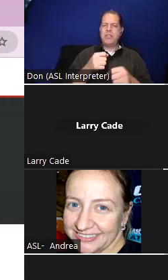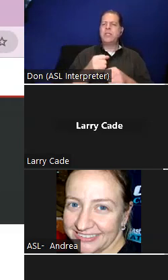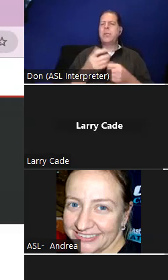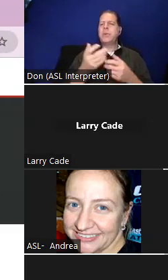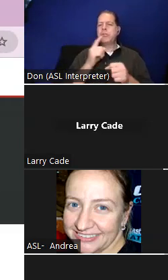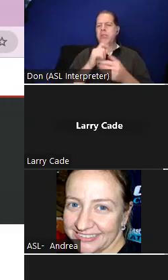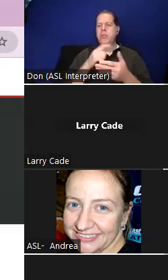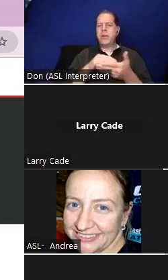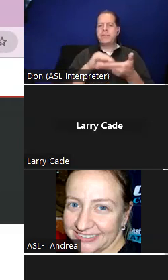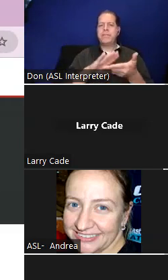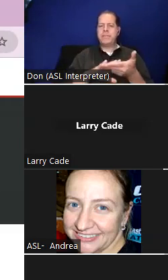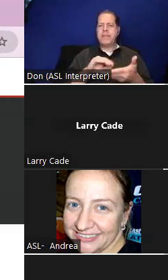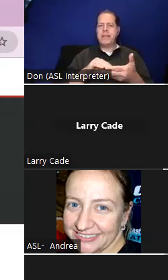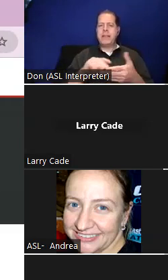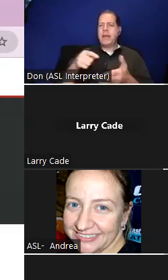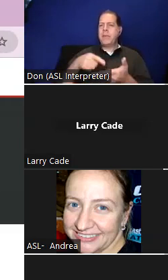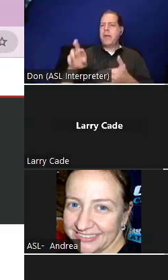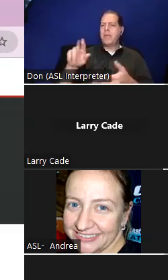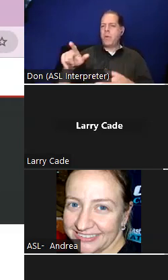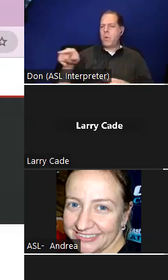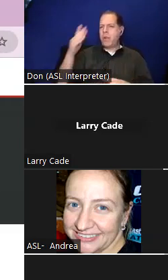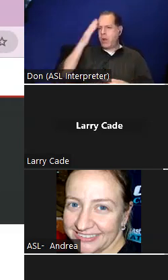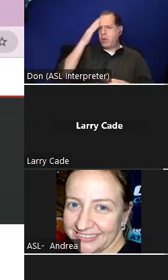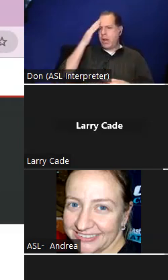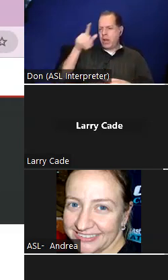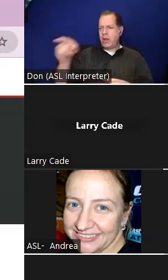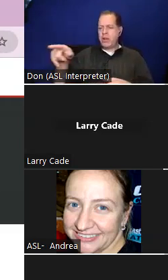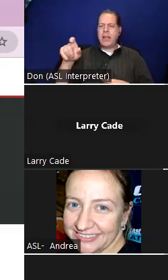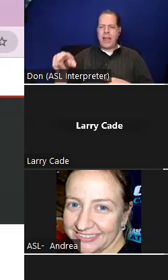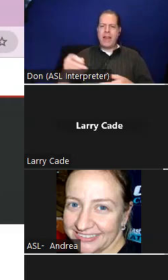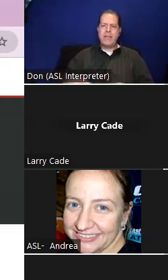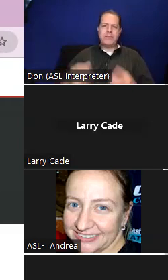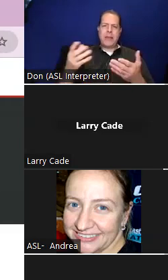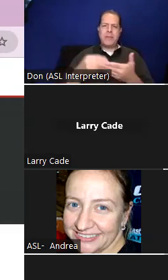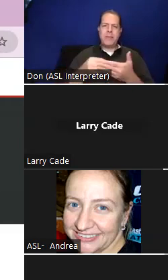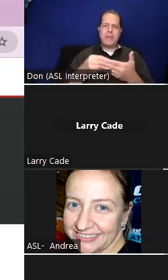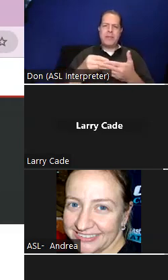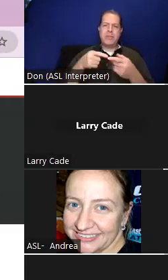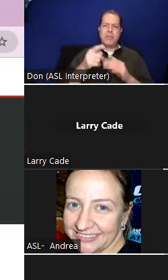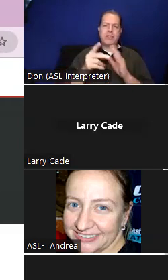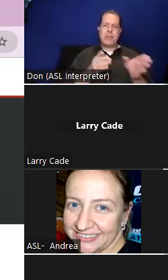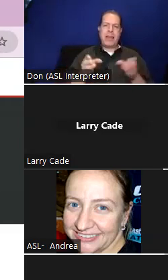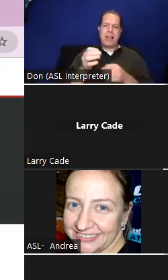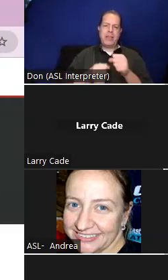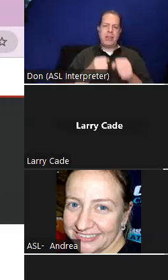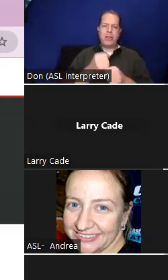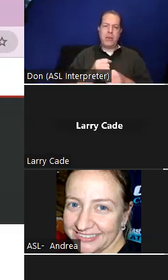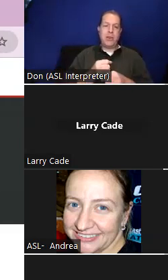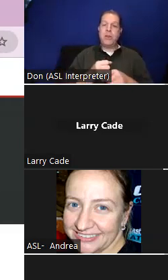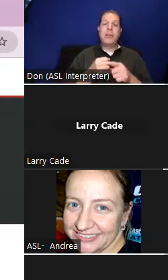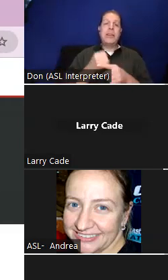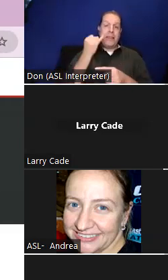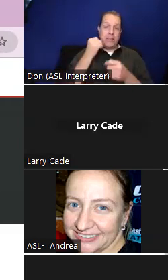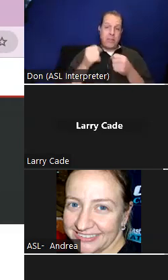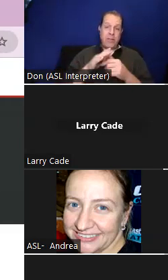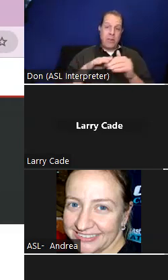you note that in payroll and that they're aware, that they have to spend their funds during this plan year. If they are trying to